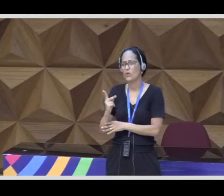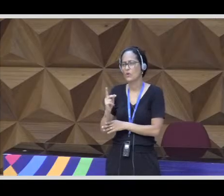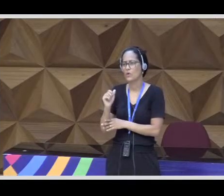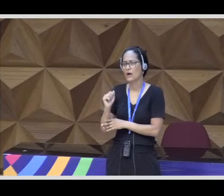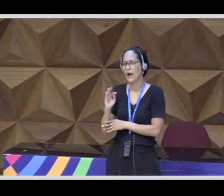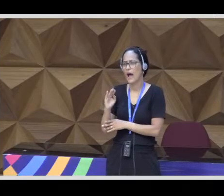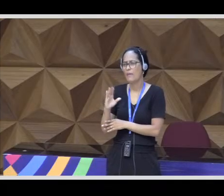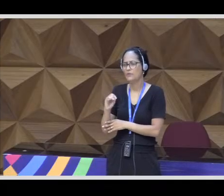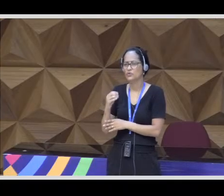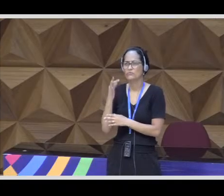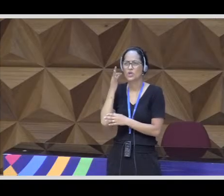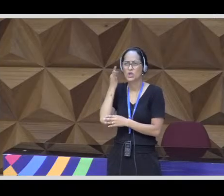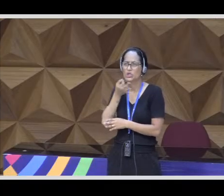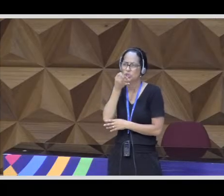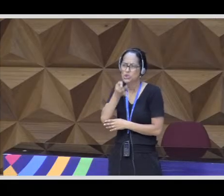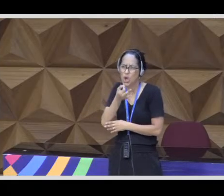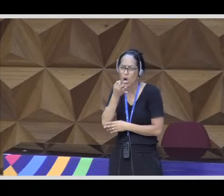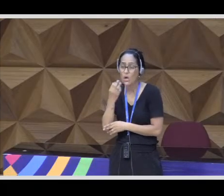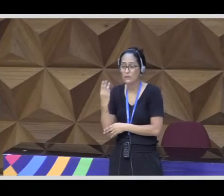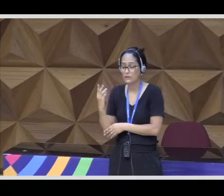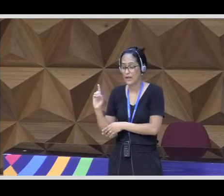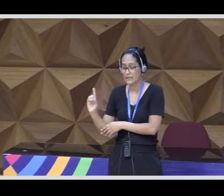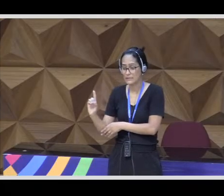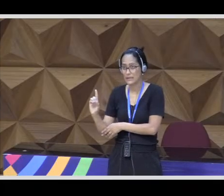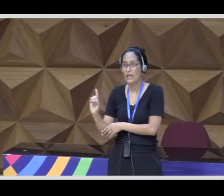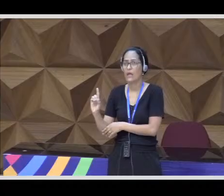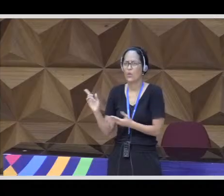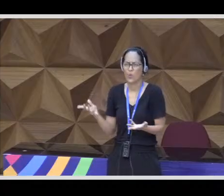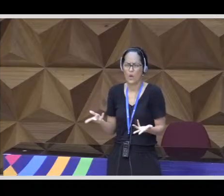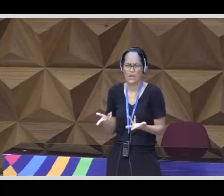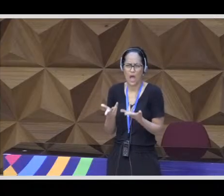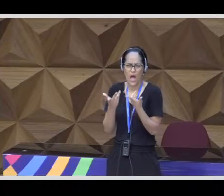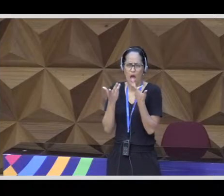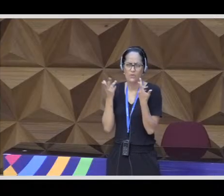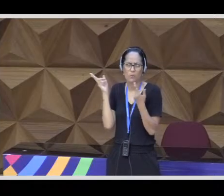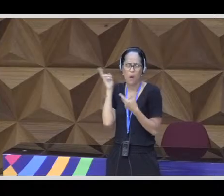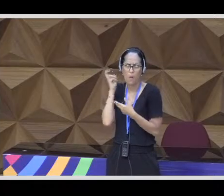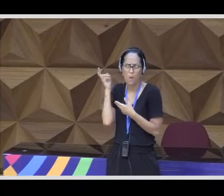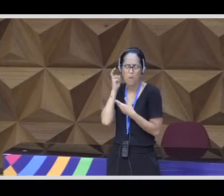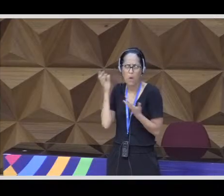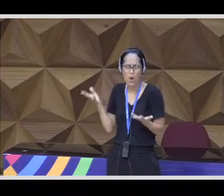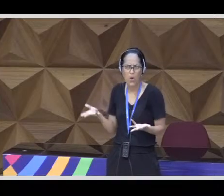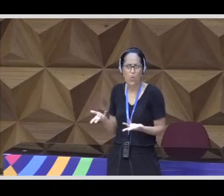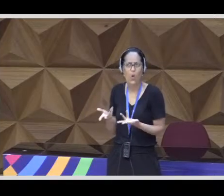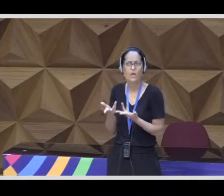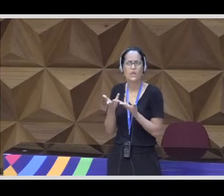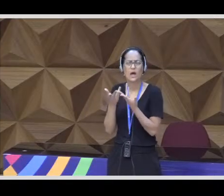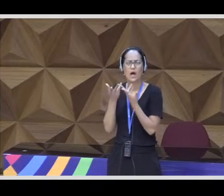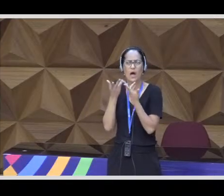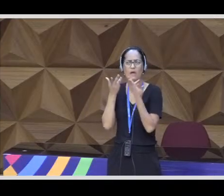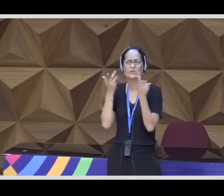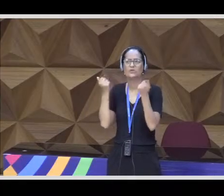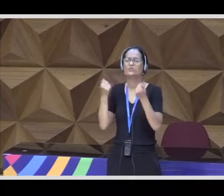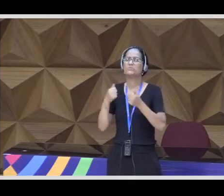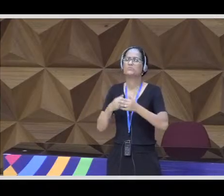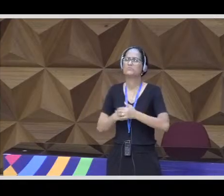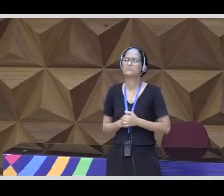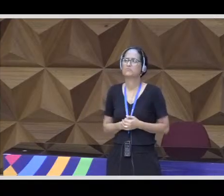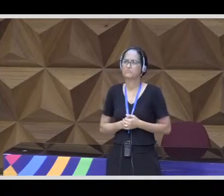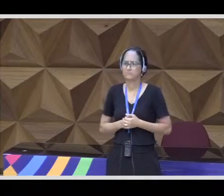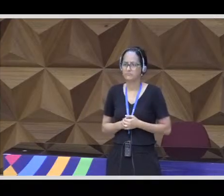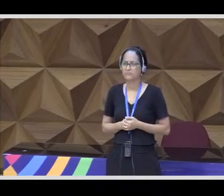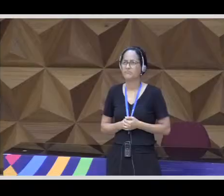lot with the sound part. So you could do more immersive things by using more senses, absolutely.